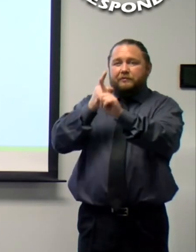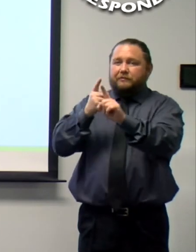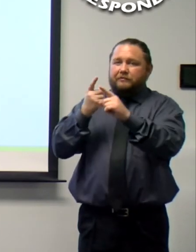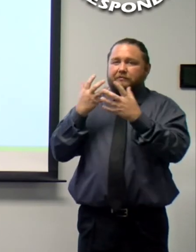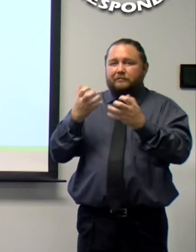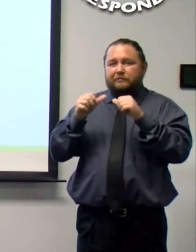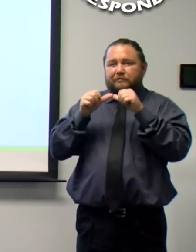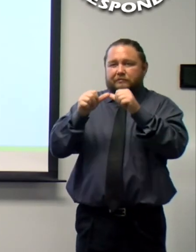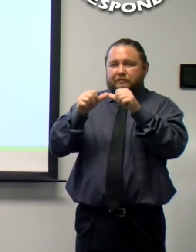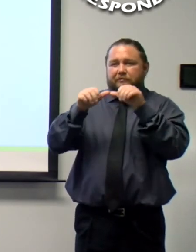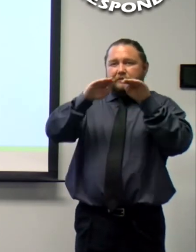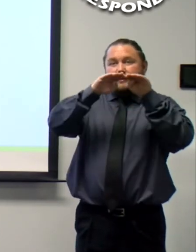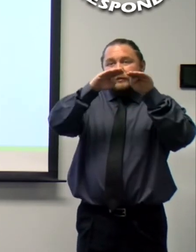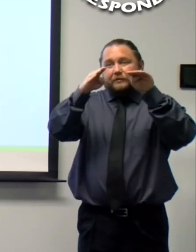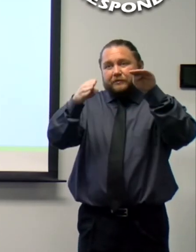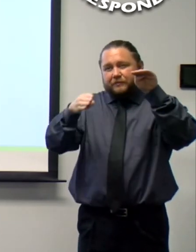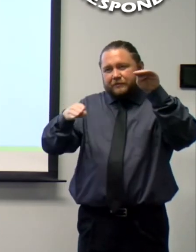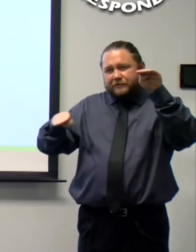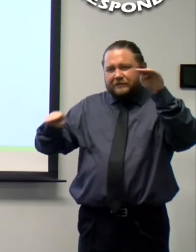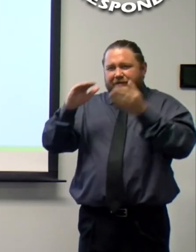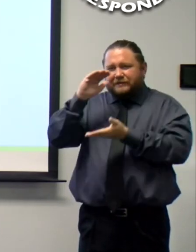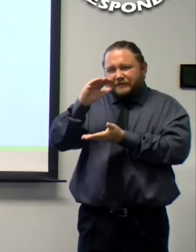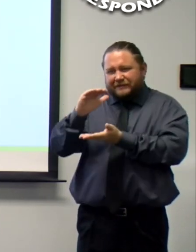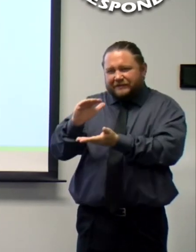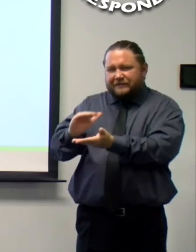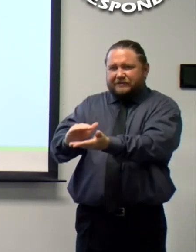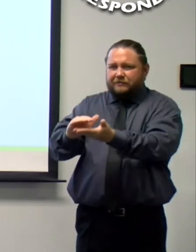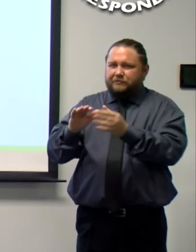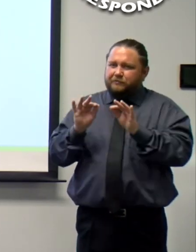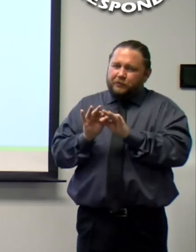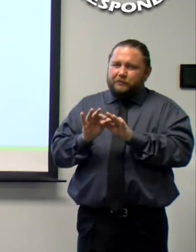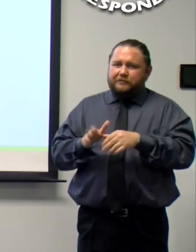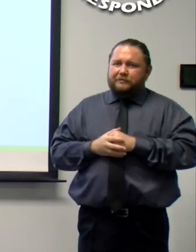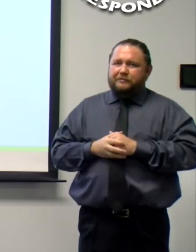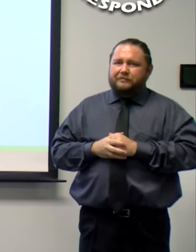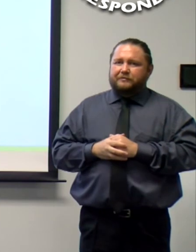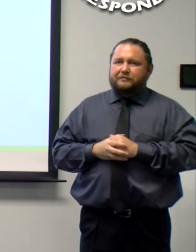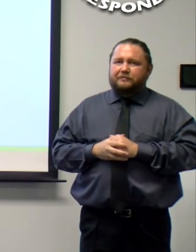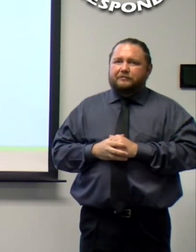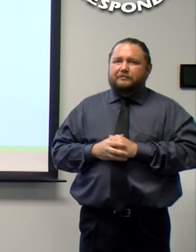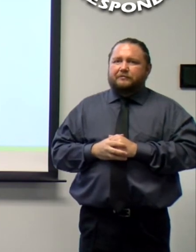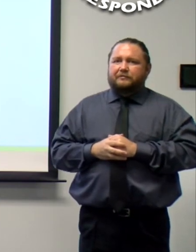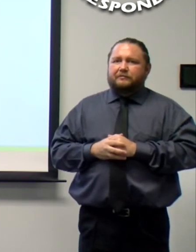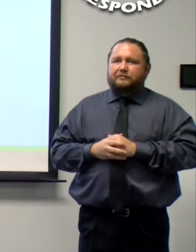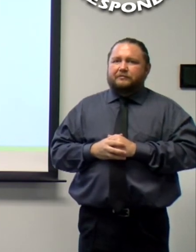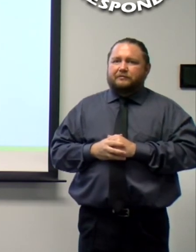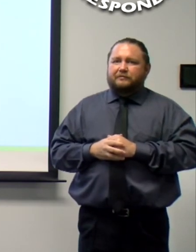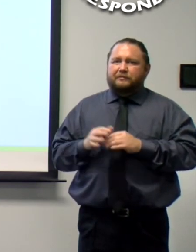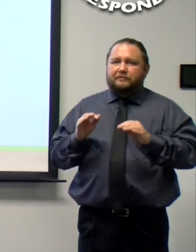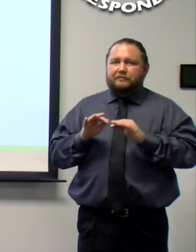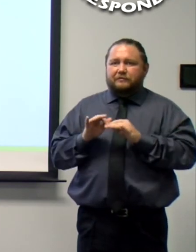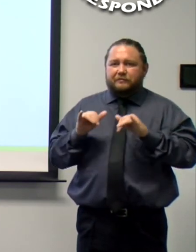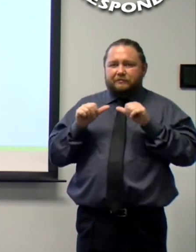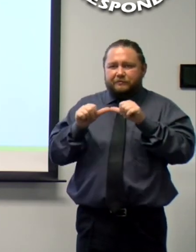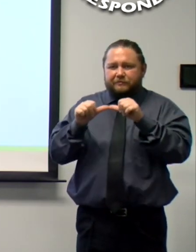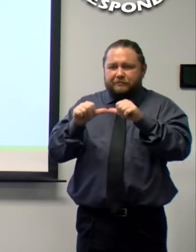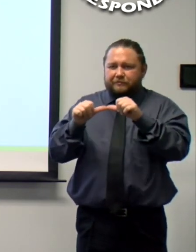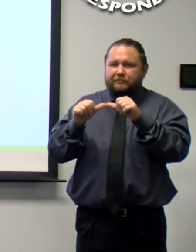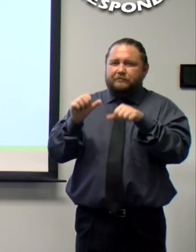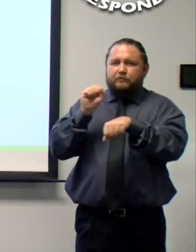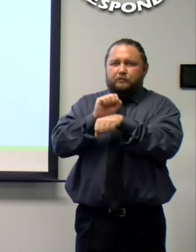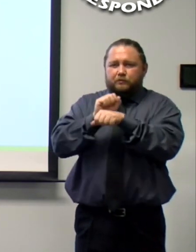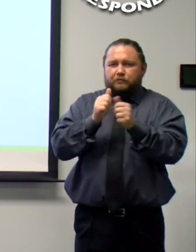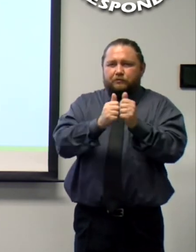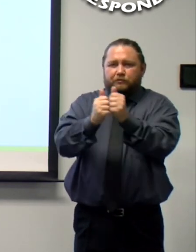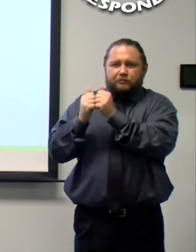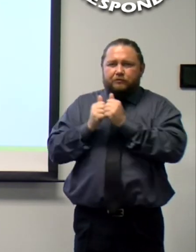it happens with us all working together. So we encourage, we implore you, we thank you for the efforts that